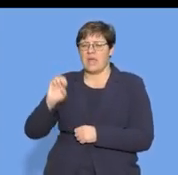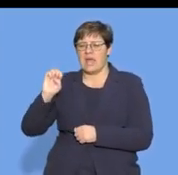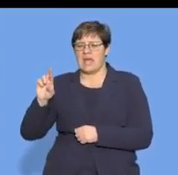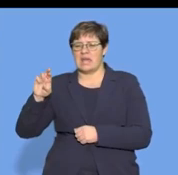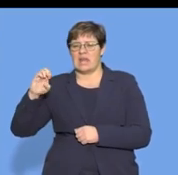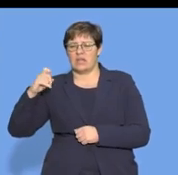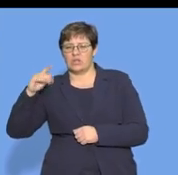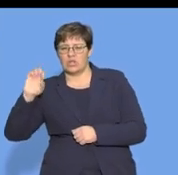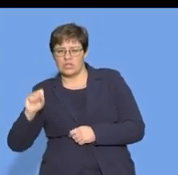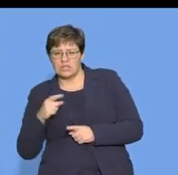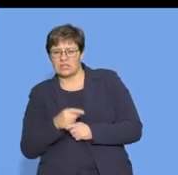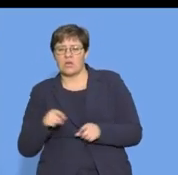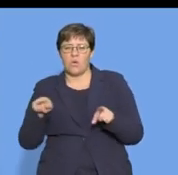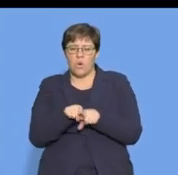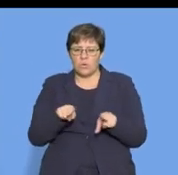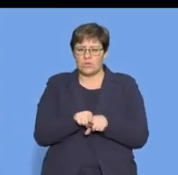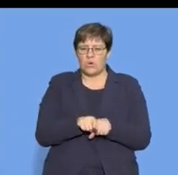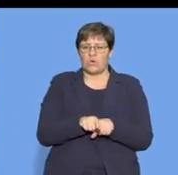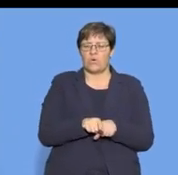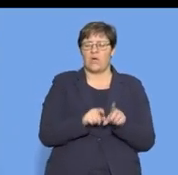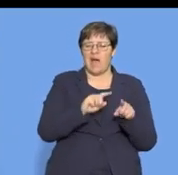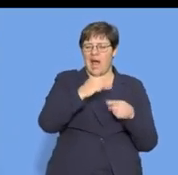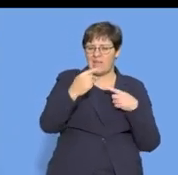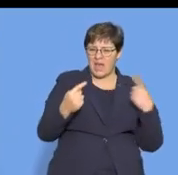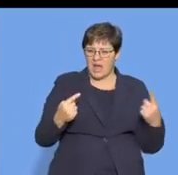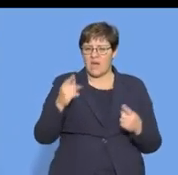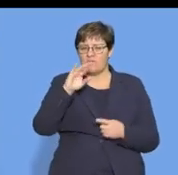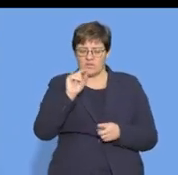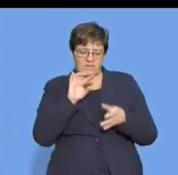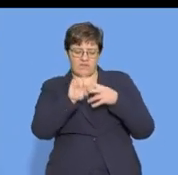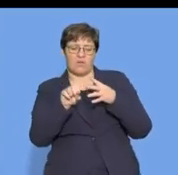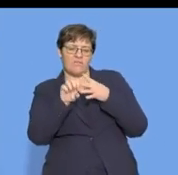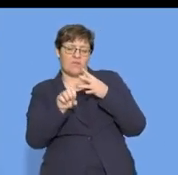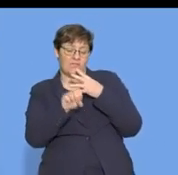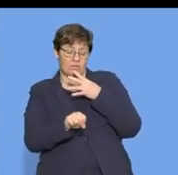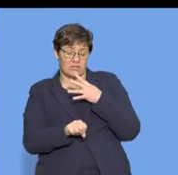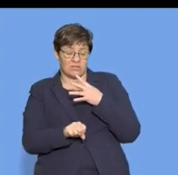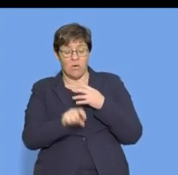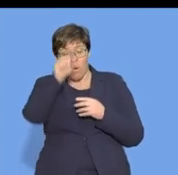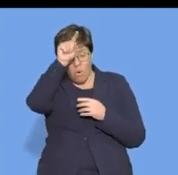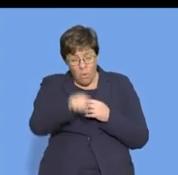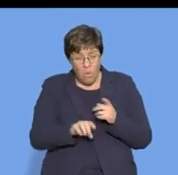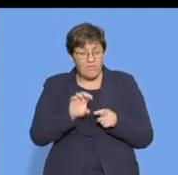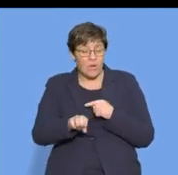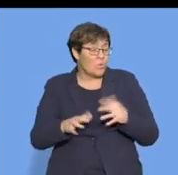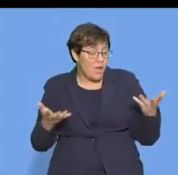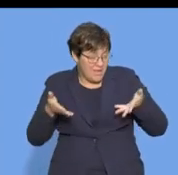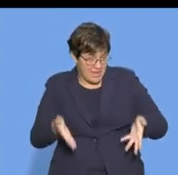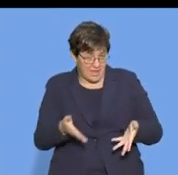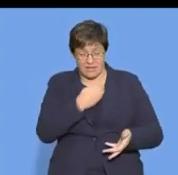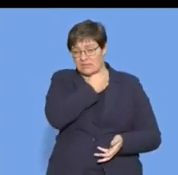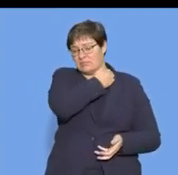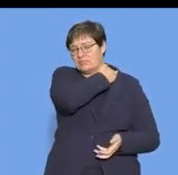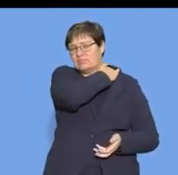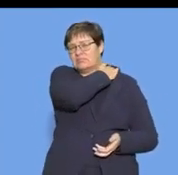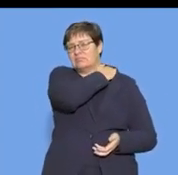Paranthropus robustus, which is also an Australopithecus, Australopithecine, and all of those fossils were found here.